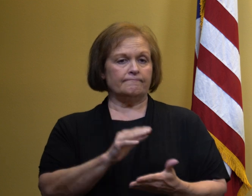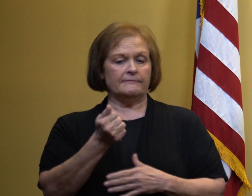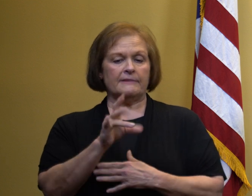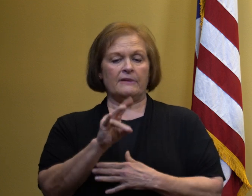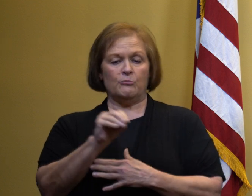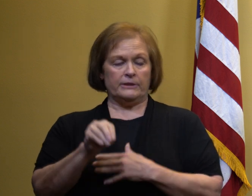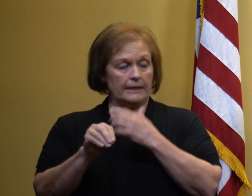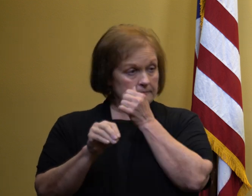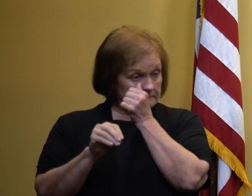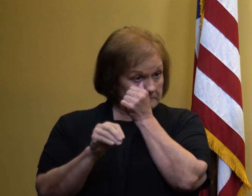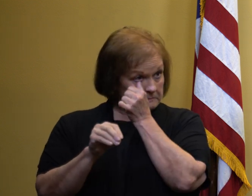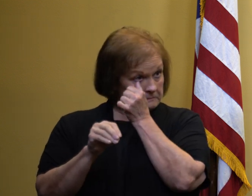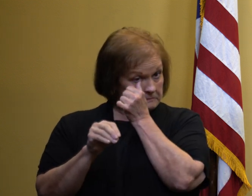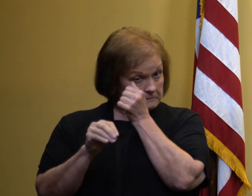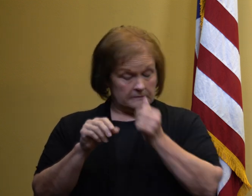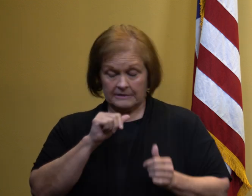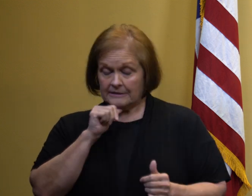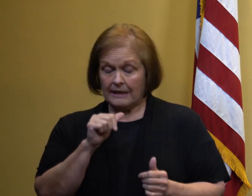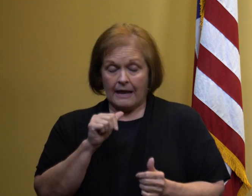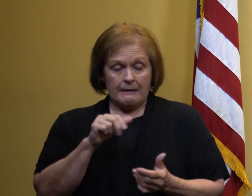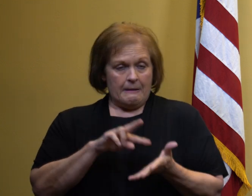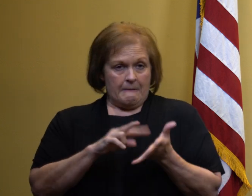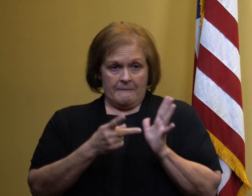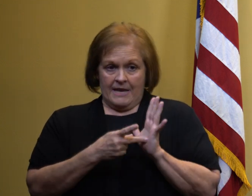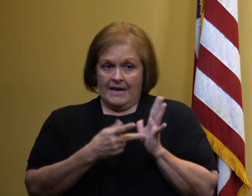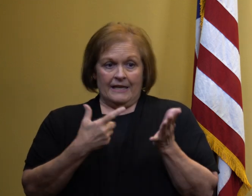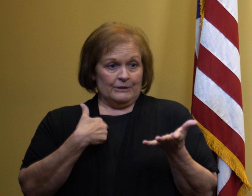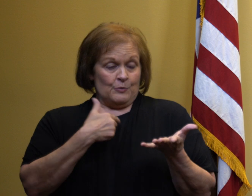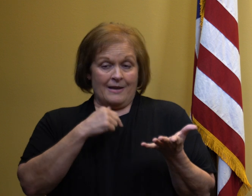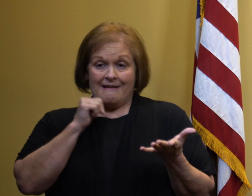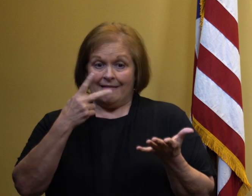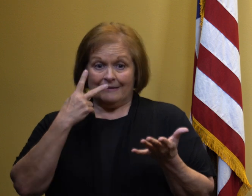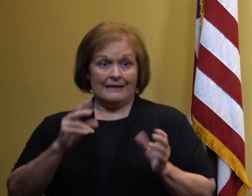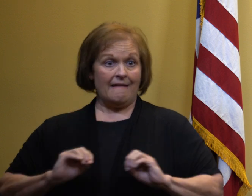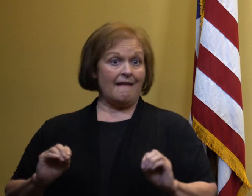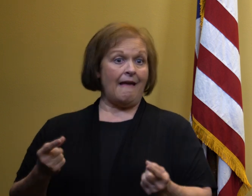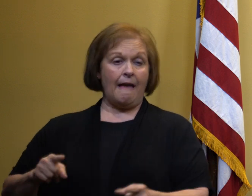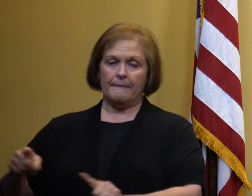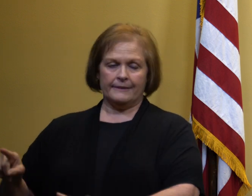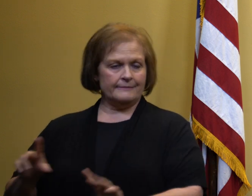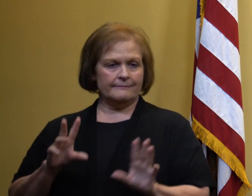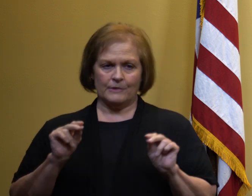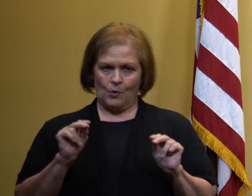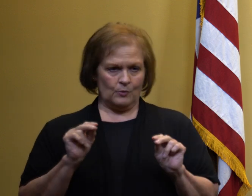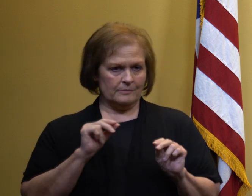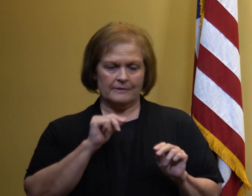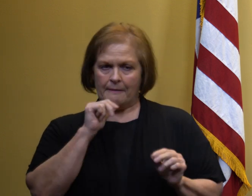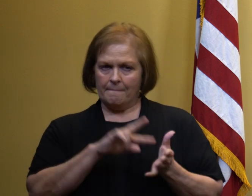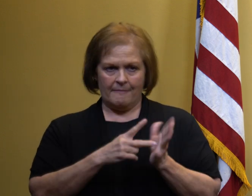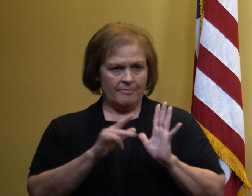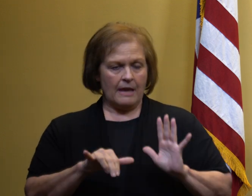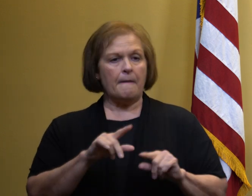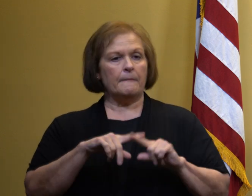17%. Doesn't mean that we haven't seen violent incidents in our city, no doubt about that. We